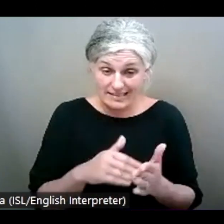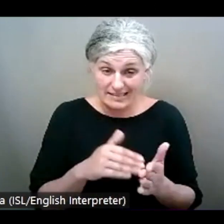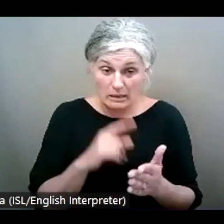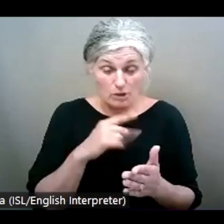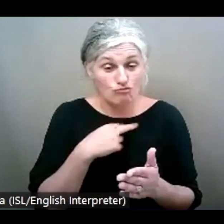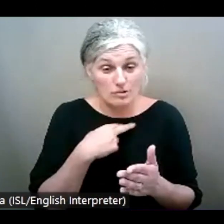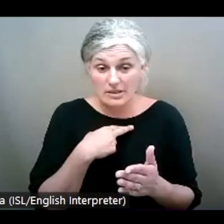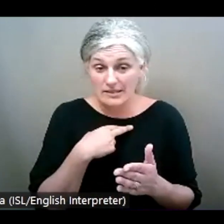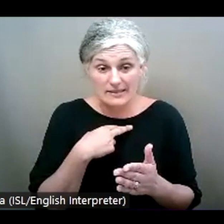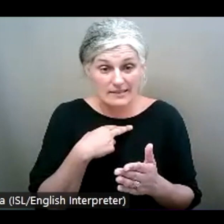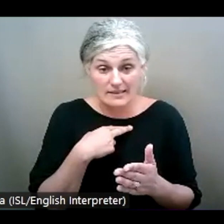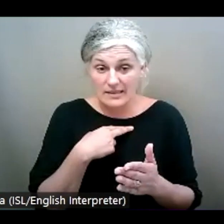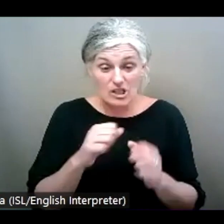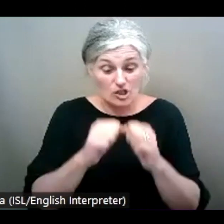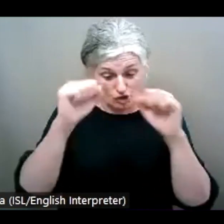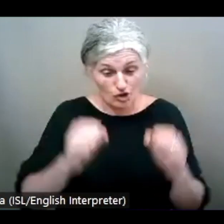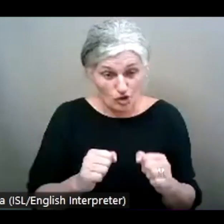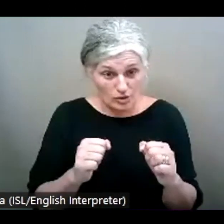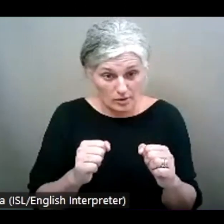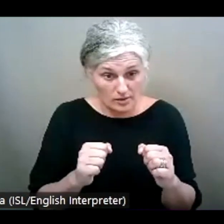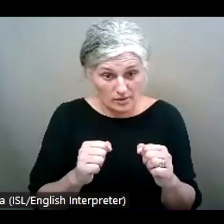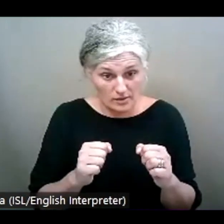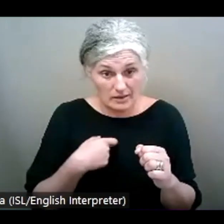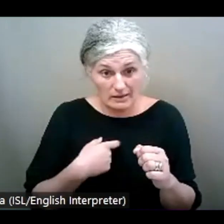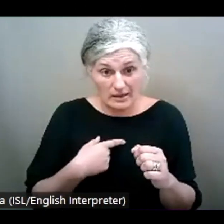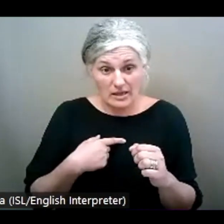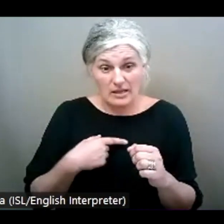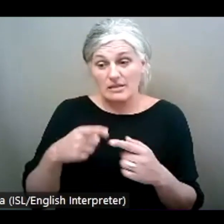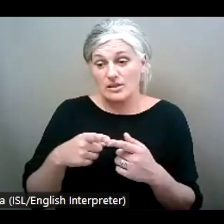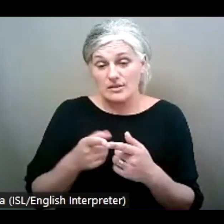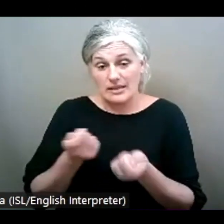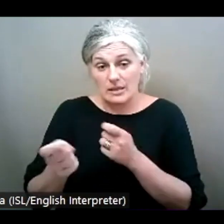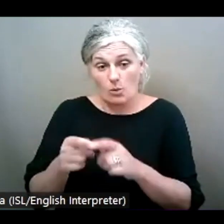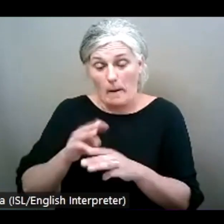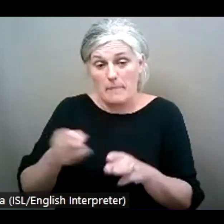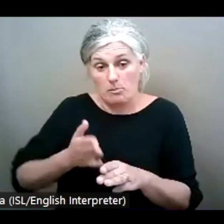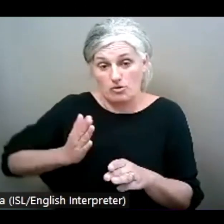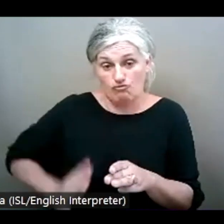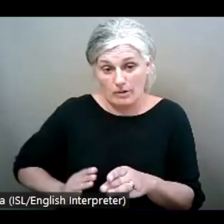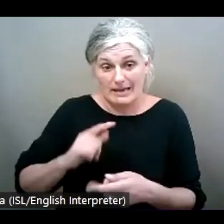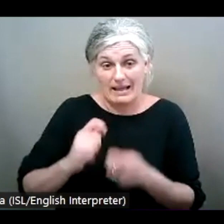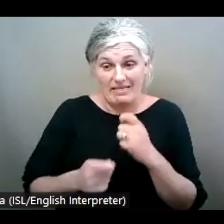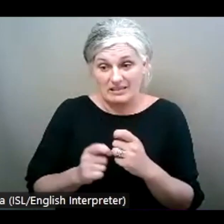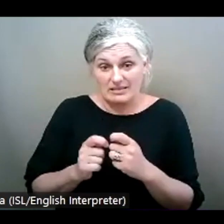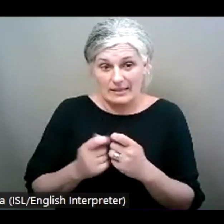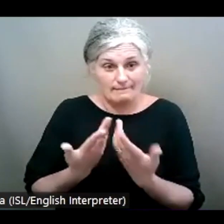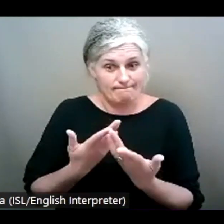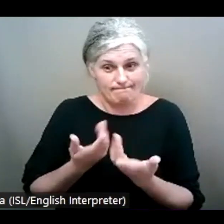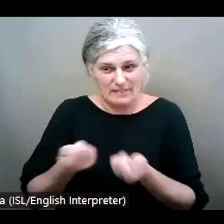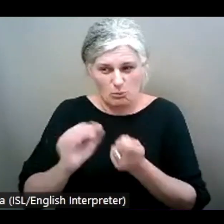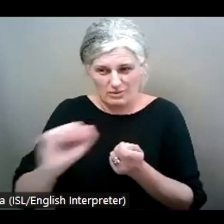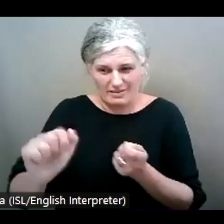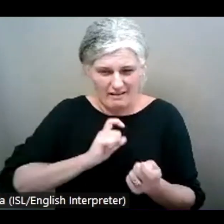basically the system is stripping disabled people of their rights and grinding down disabled people's confidence.